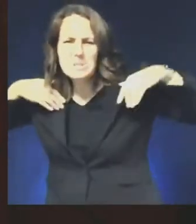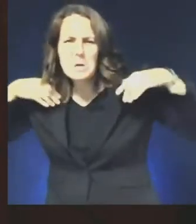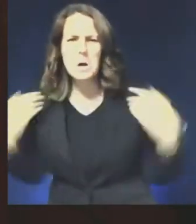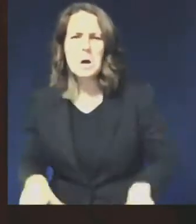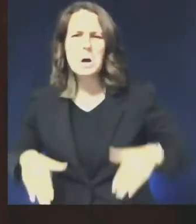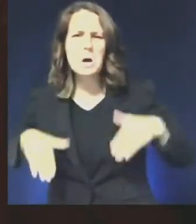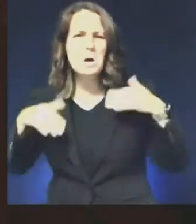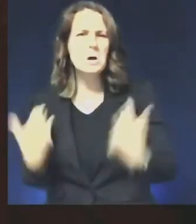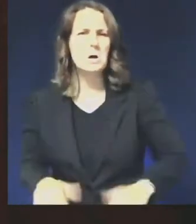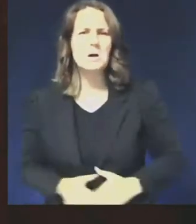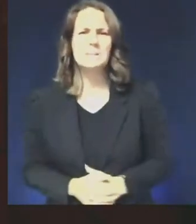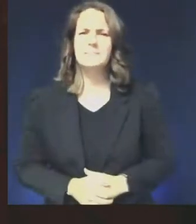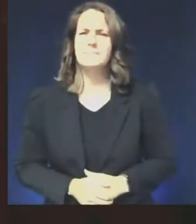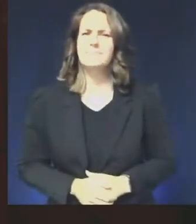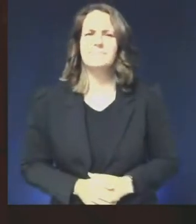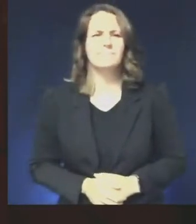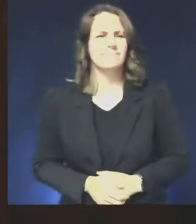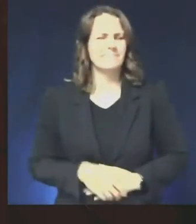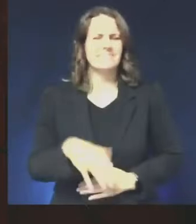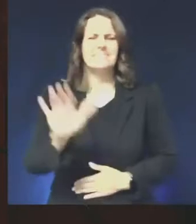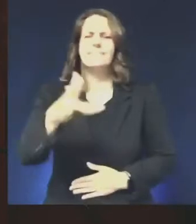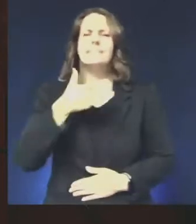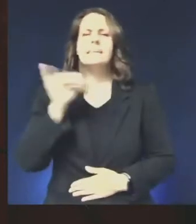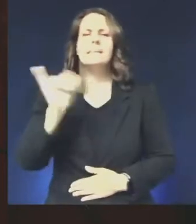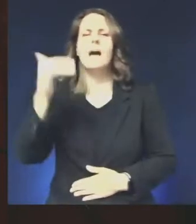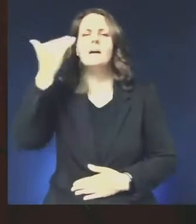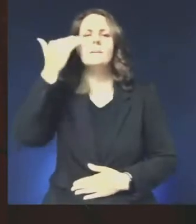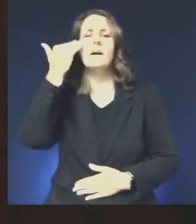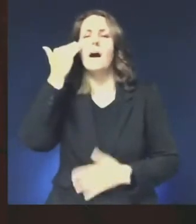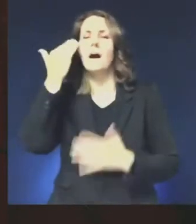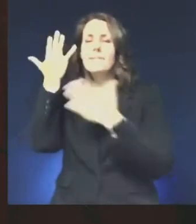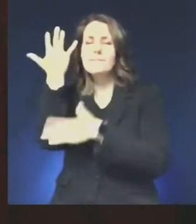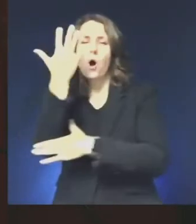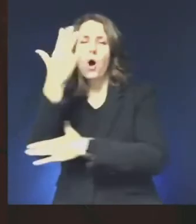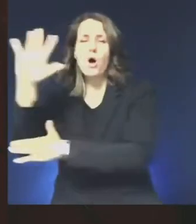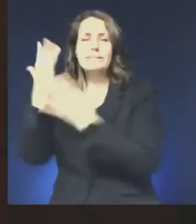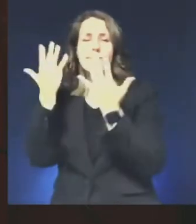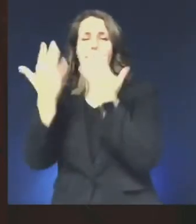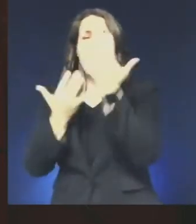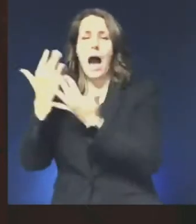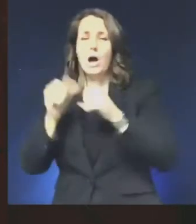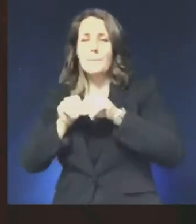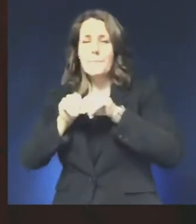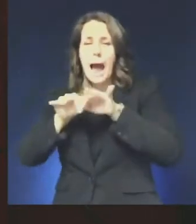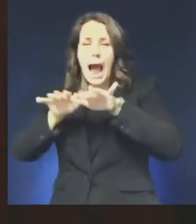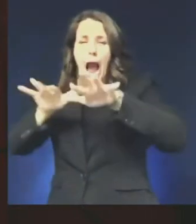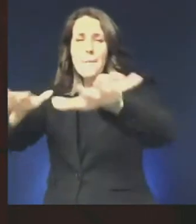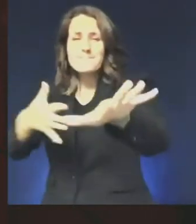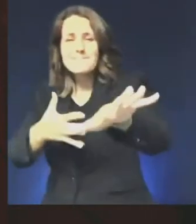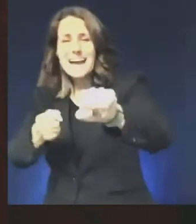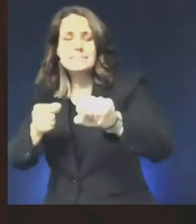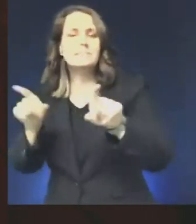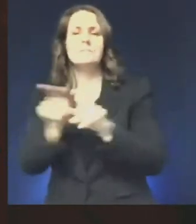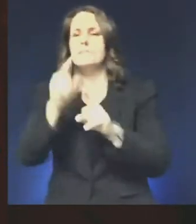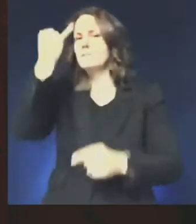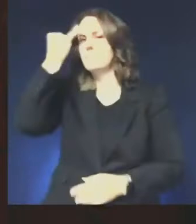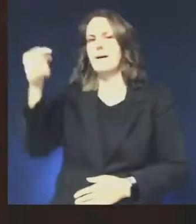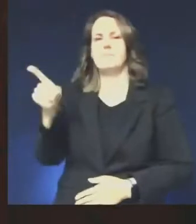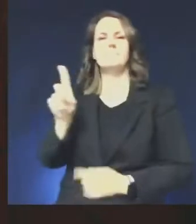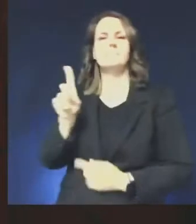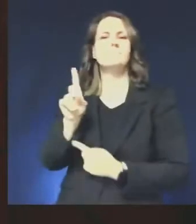weather changes and more people move indoors, the virus will spread even more rapidly. If you